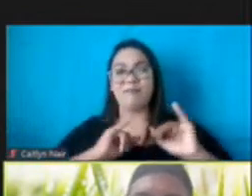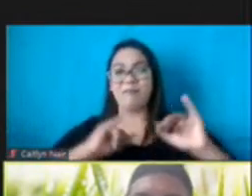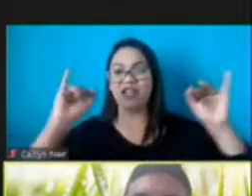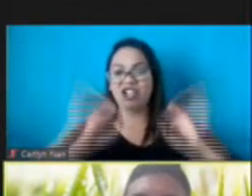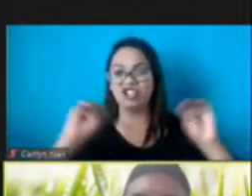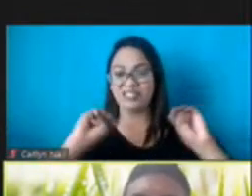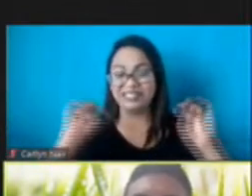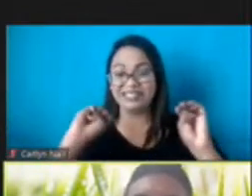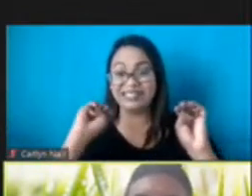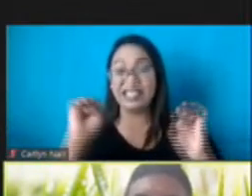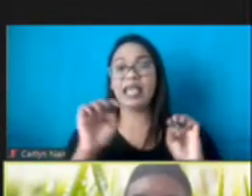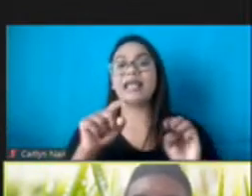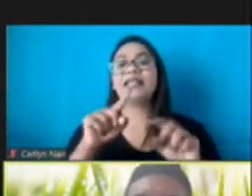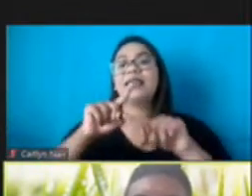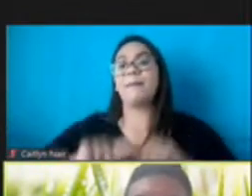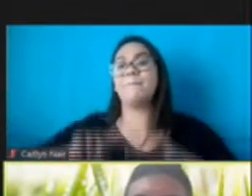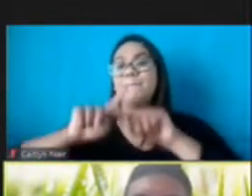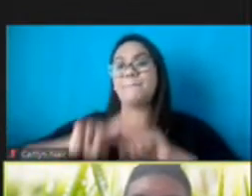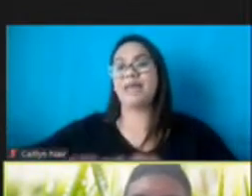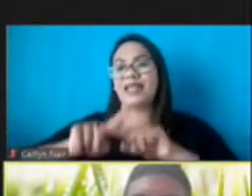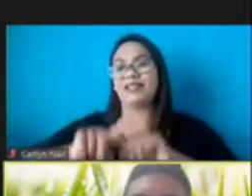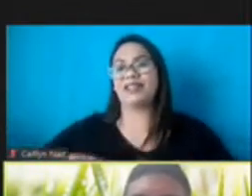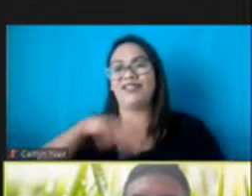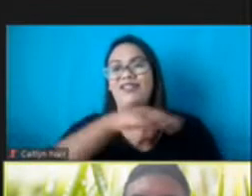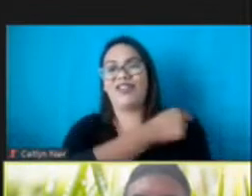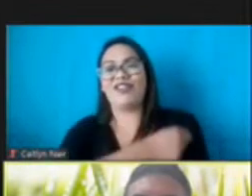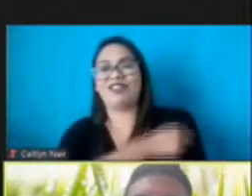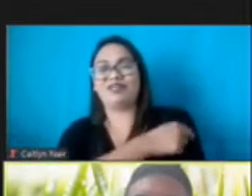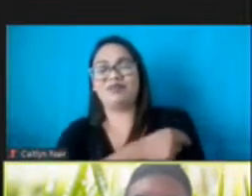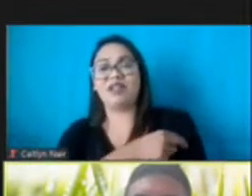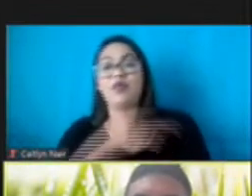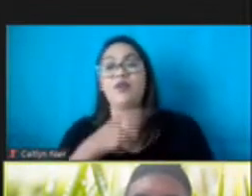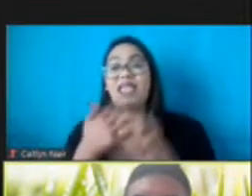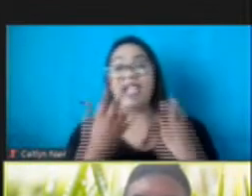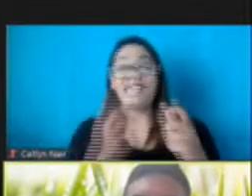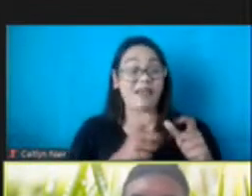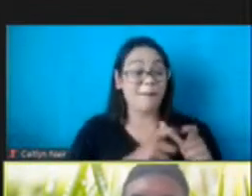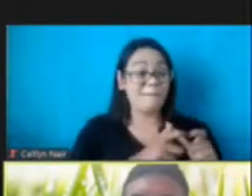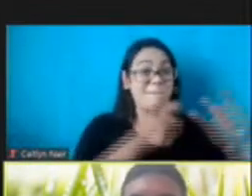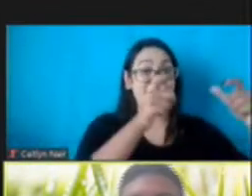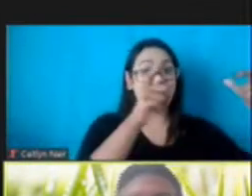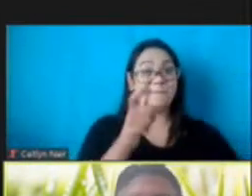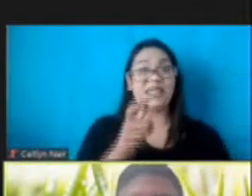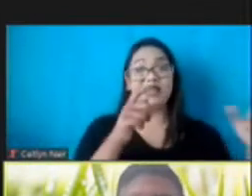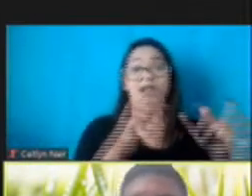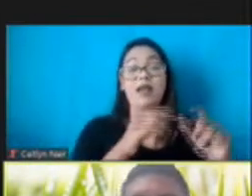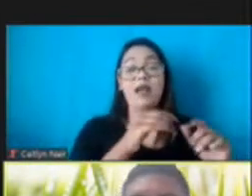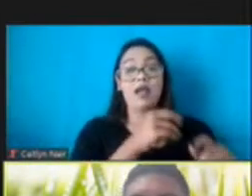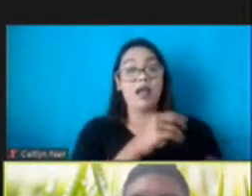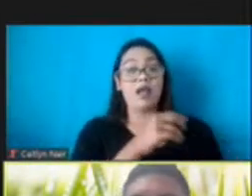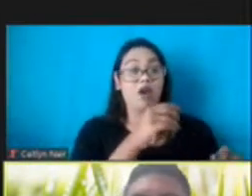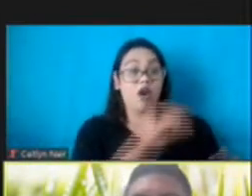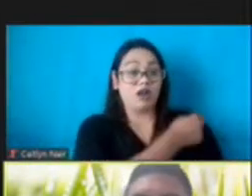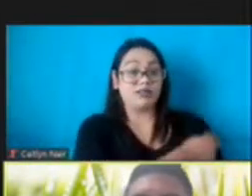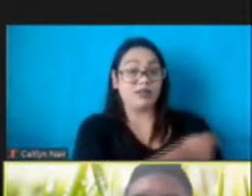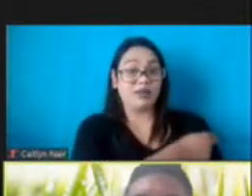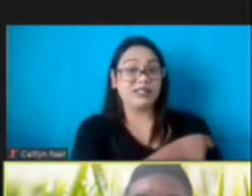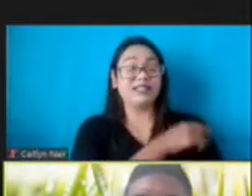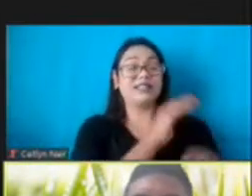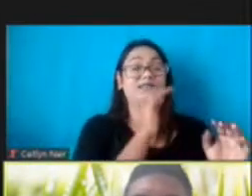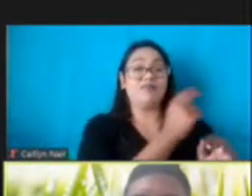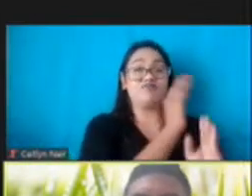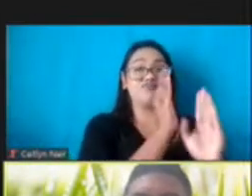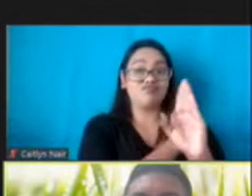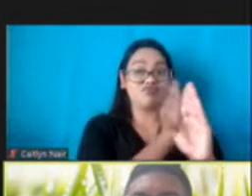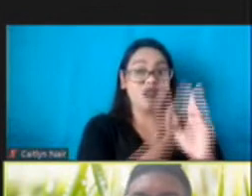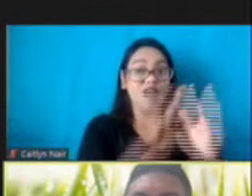on individual facilities. There's a number of the big trauma centers in the teaching hospitals and one of the private healthcare groups that